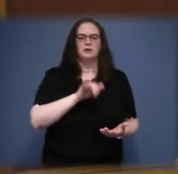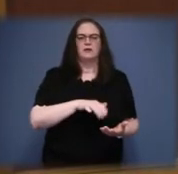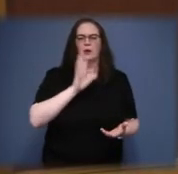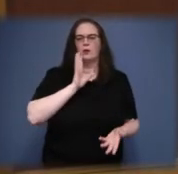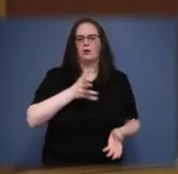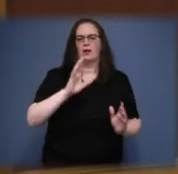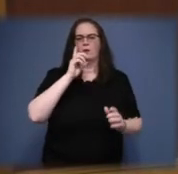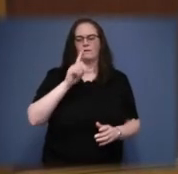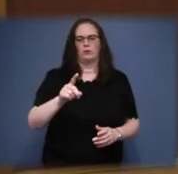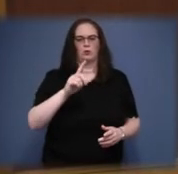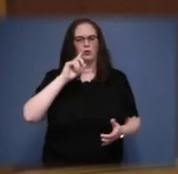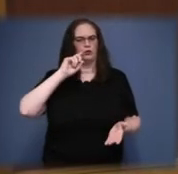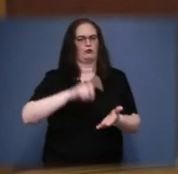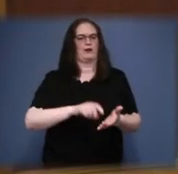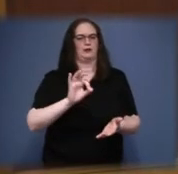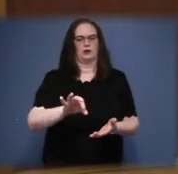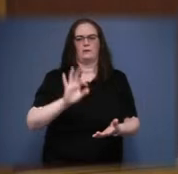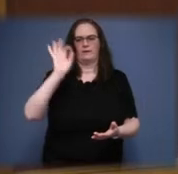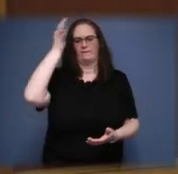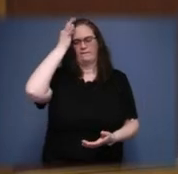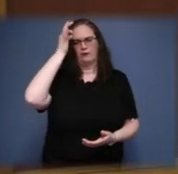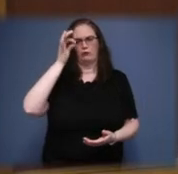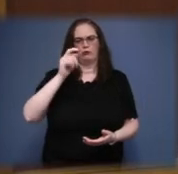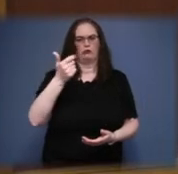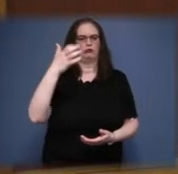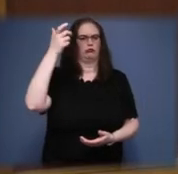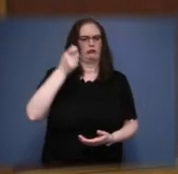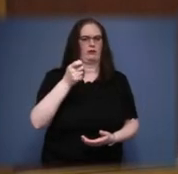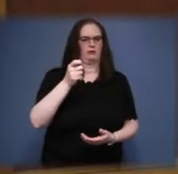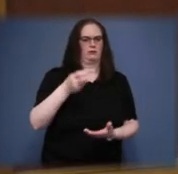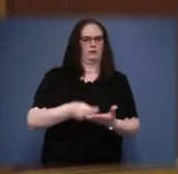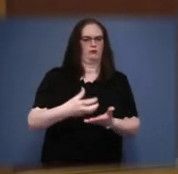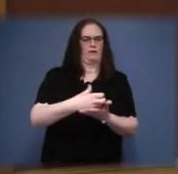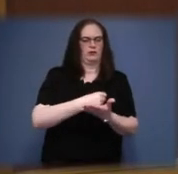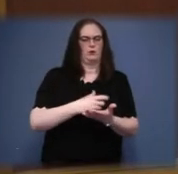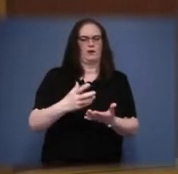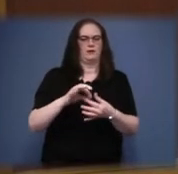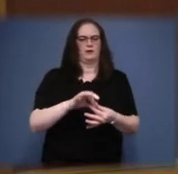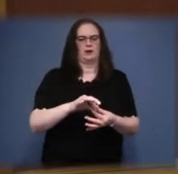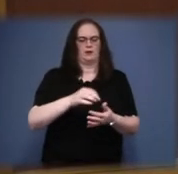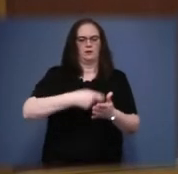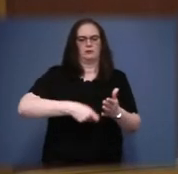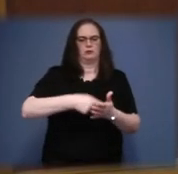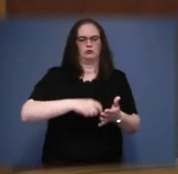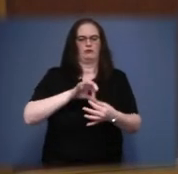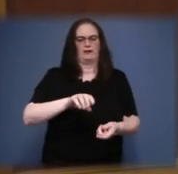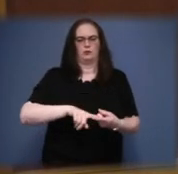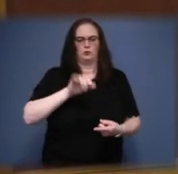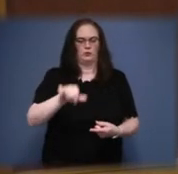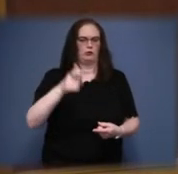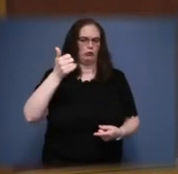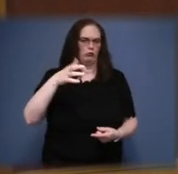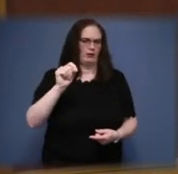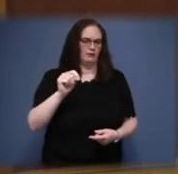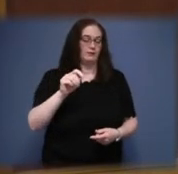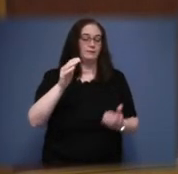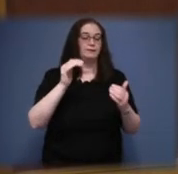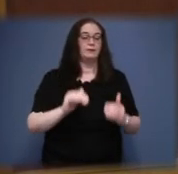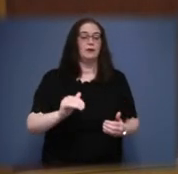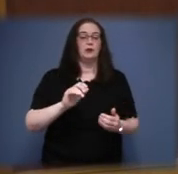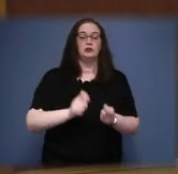allow for the recognition of the federal grant revenue and the expenses associated with that grant. Adjustment